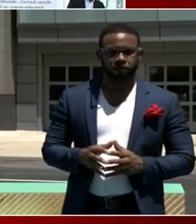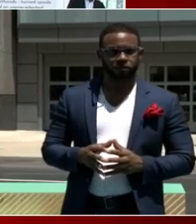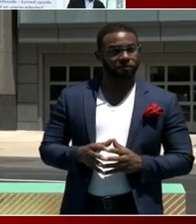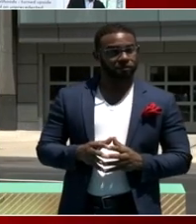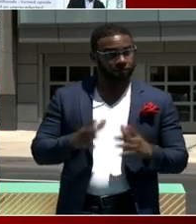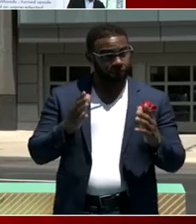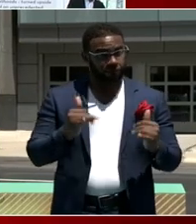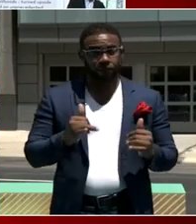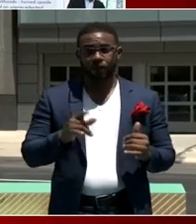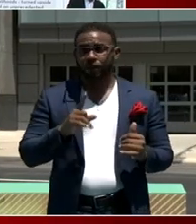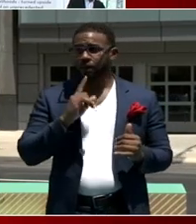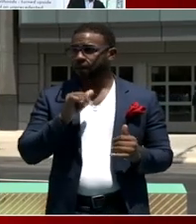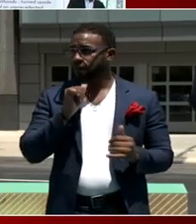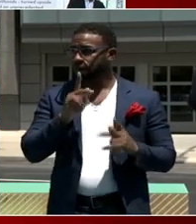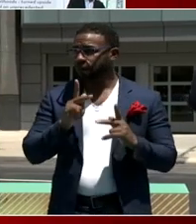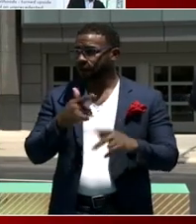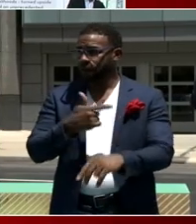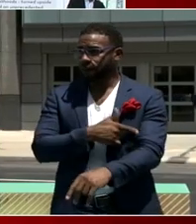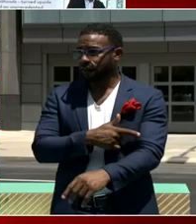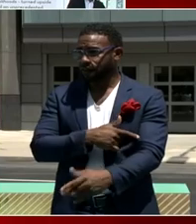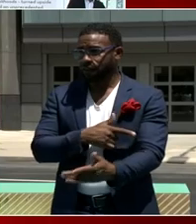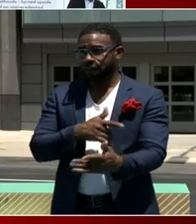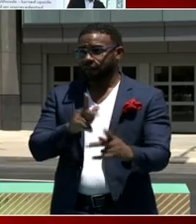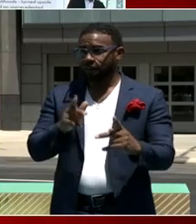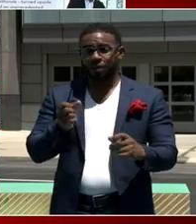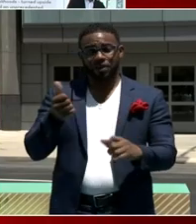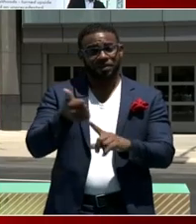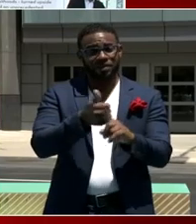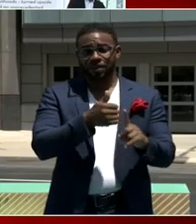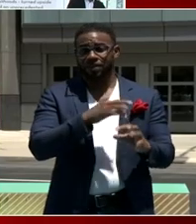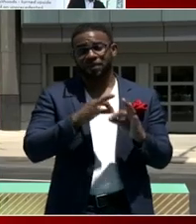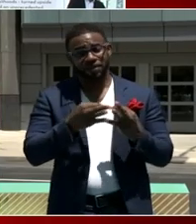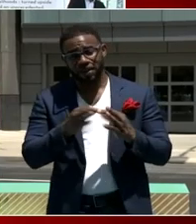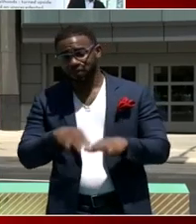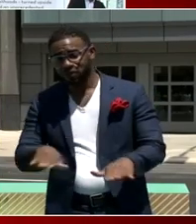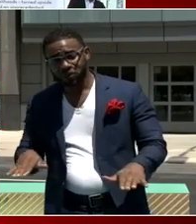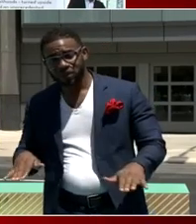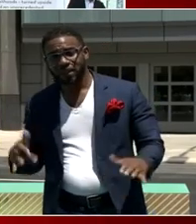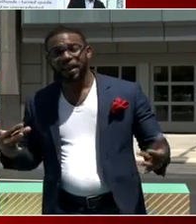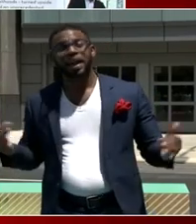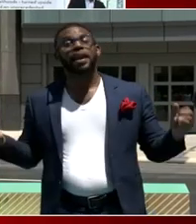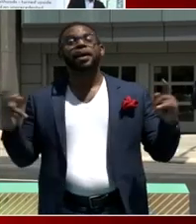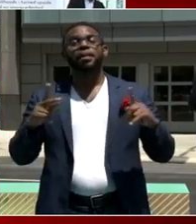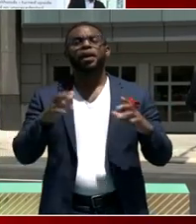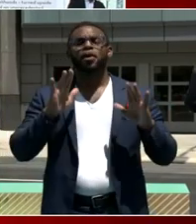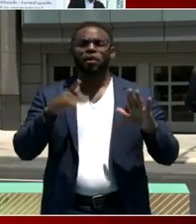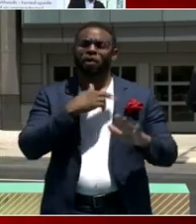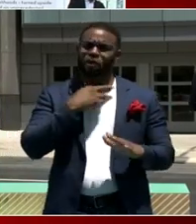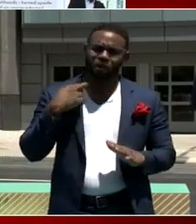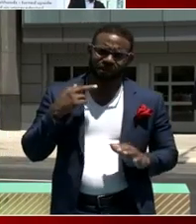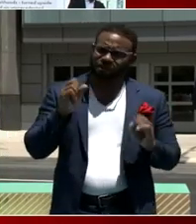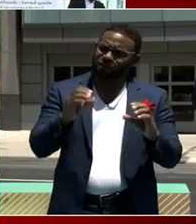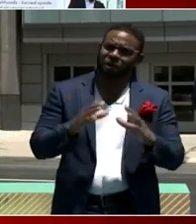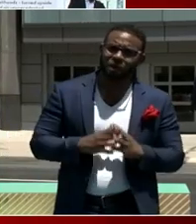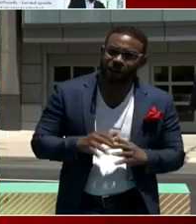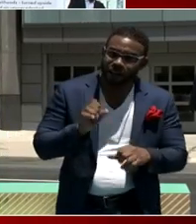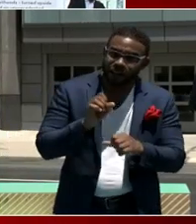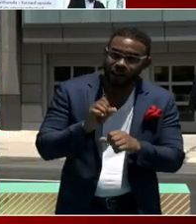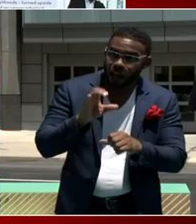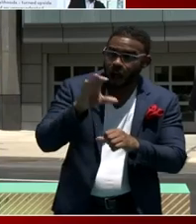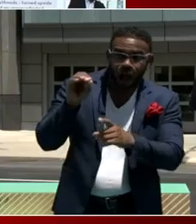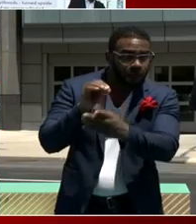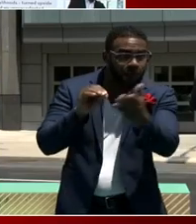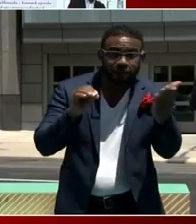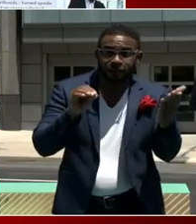That being said, there aren't people vaccinated, and they put themselves, their families, and our comeback at great risk. So,